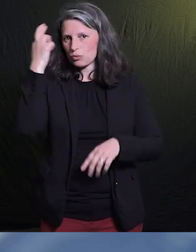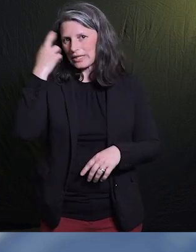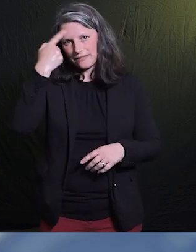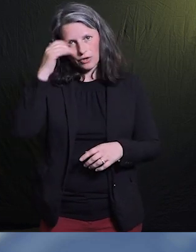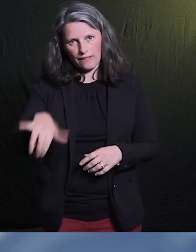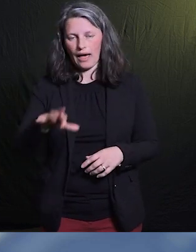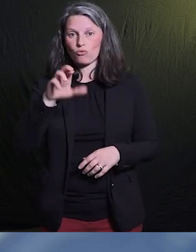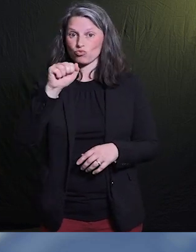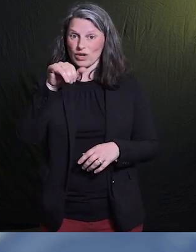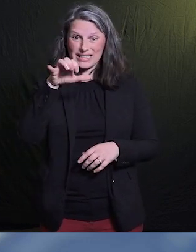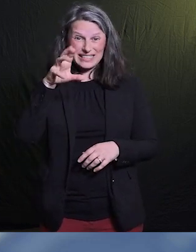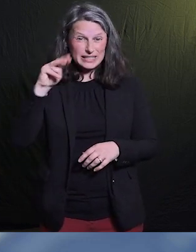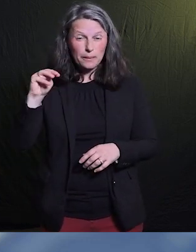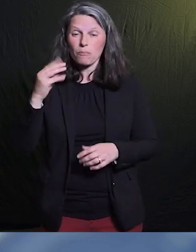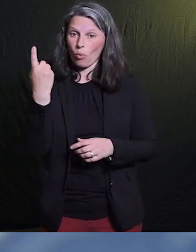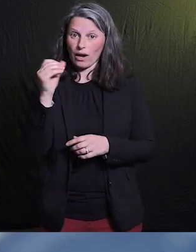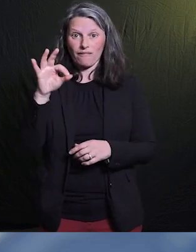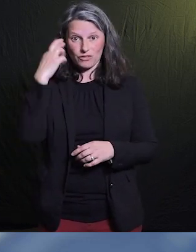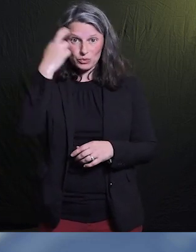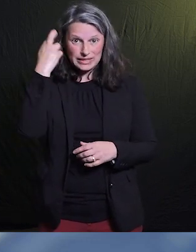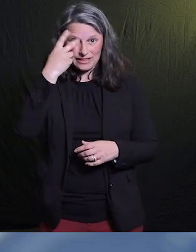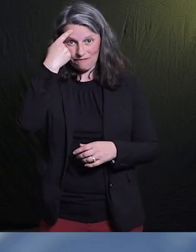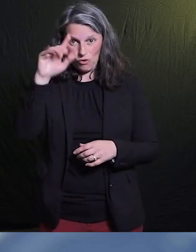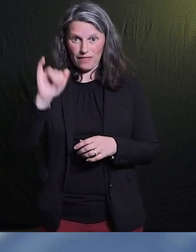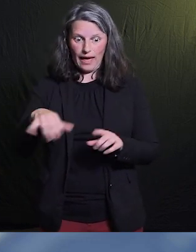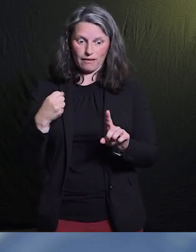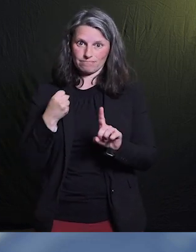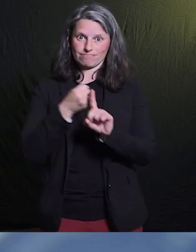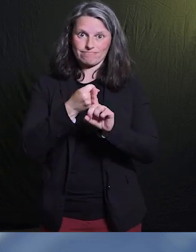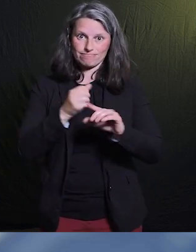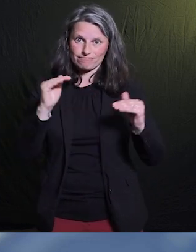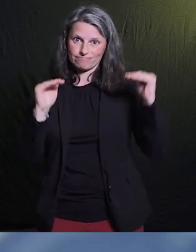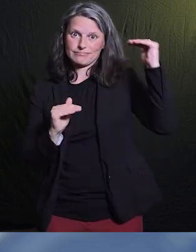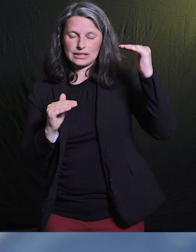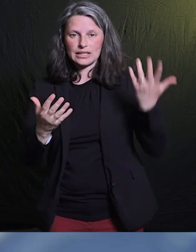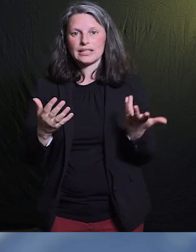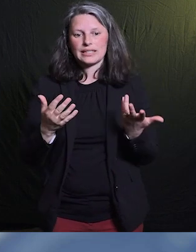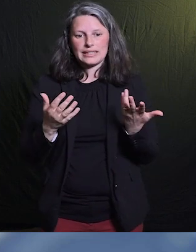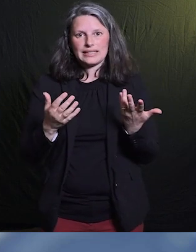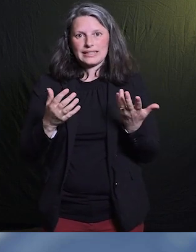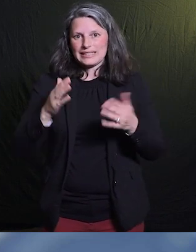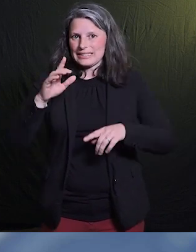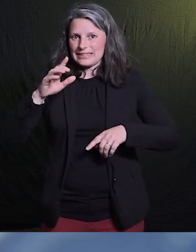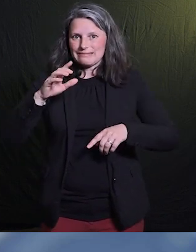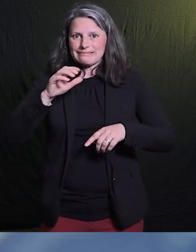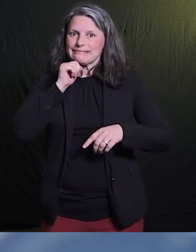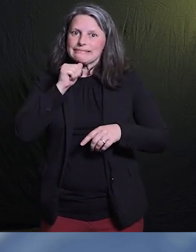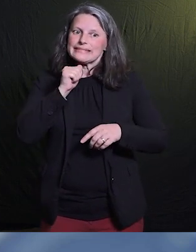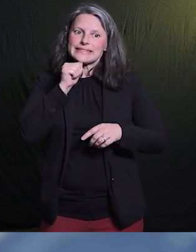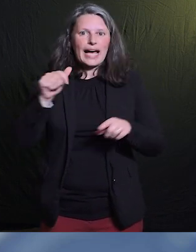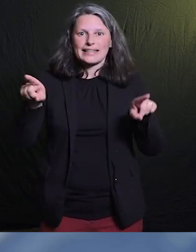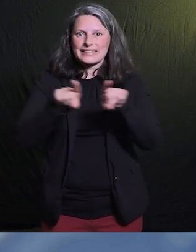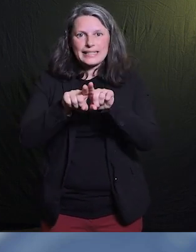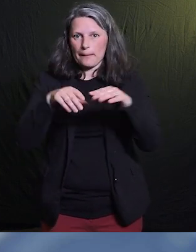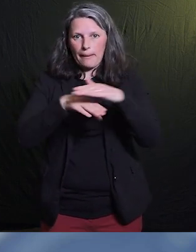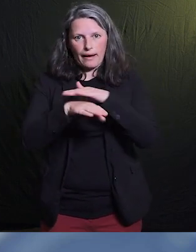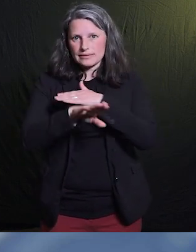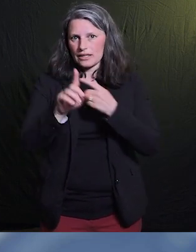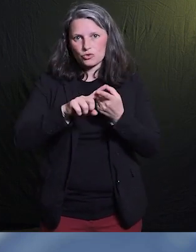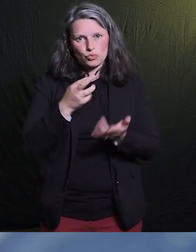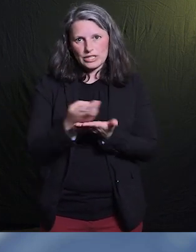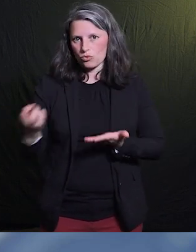of those many reasons, and the effects, the disparity in access to resources is a